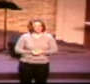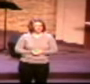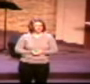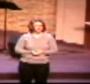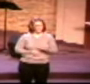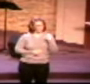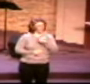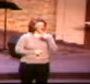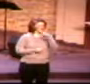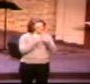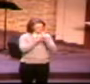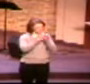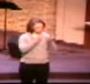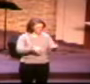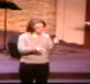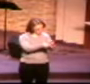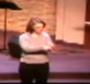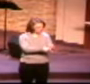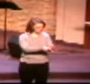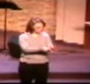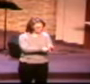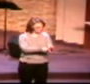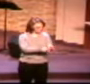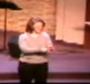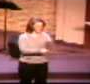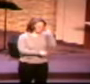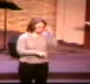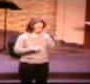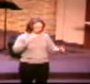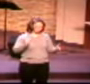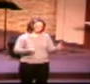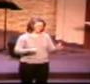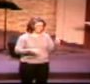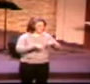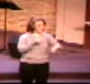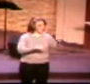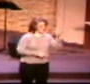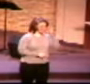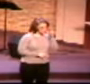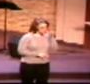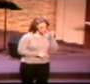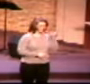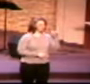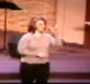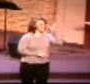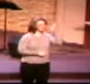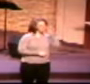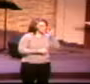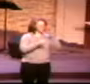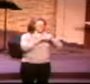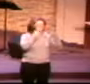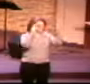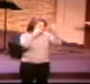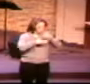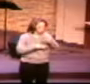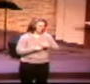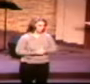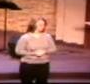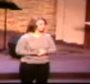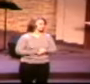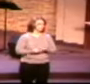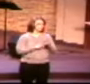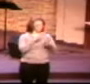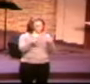And we need interpreters, don't we? For those who are unable to hear, who are listening in the dark. You see, the world